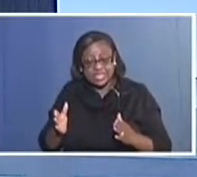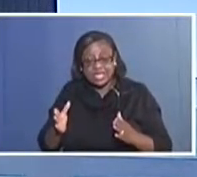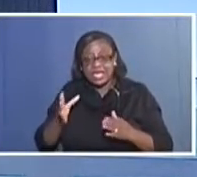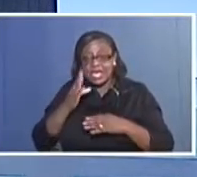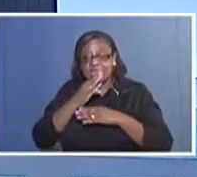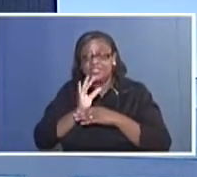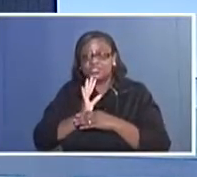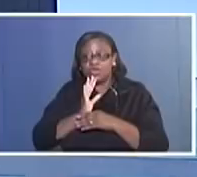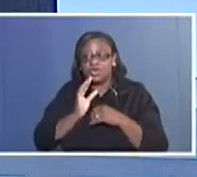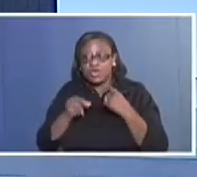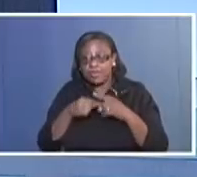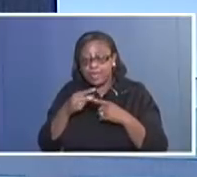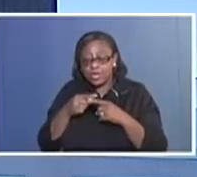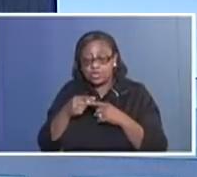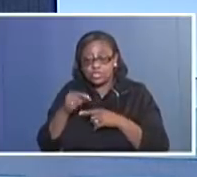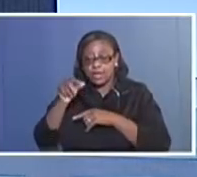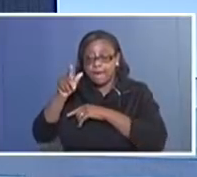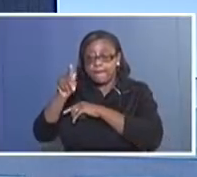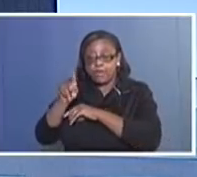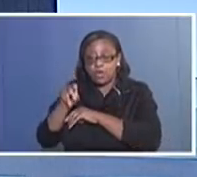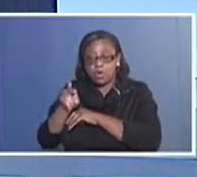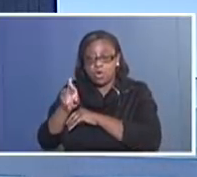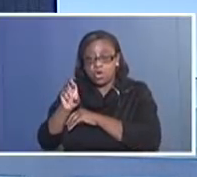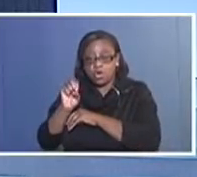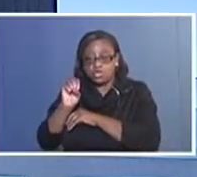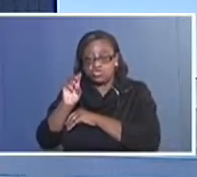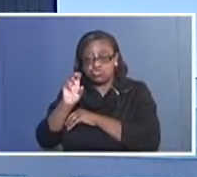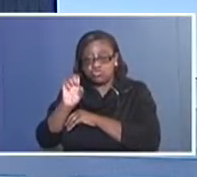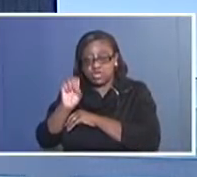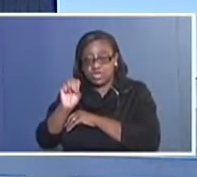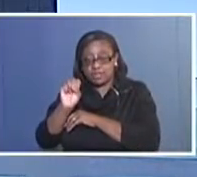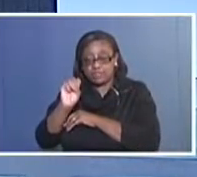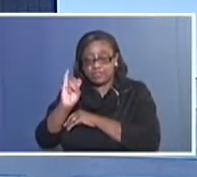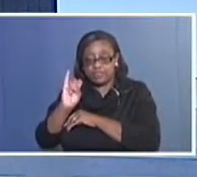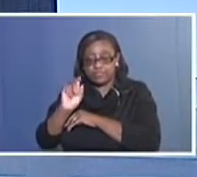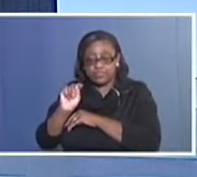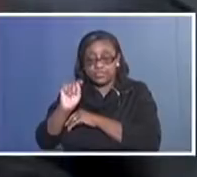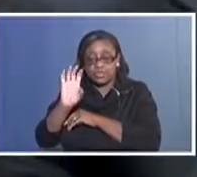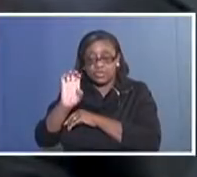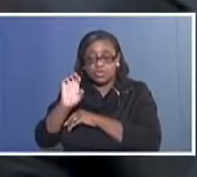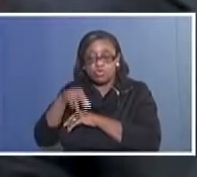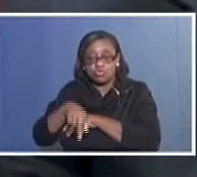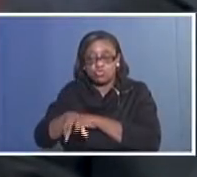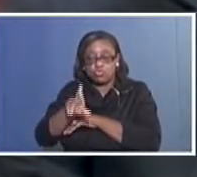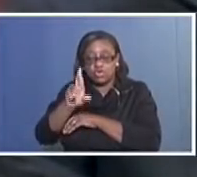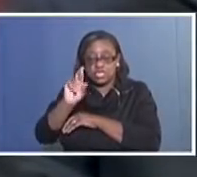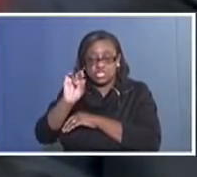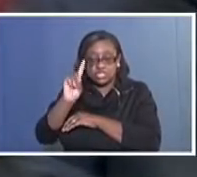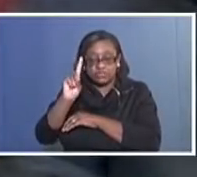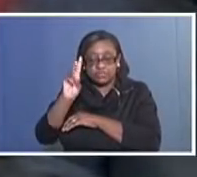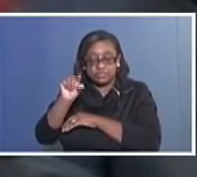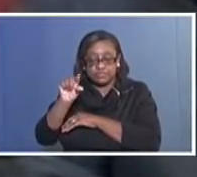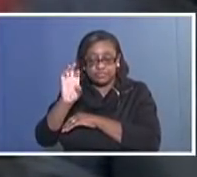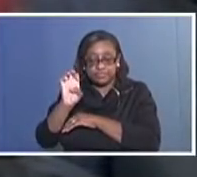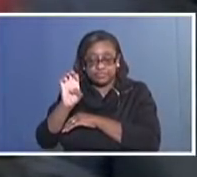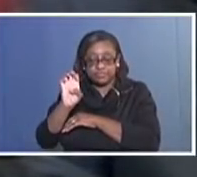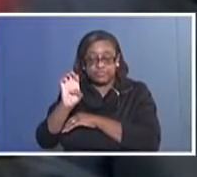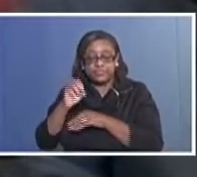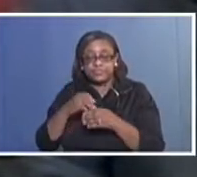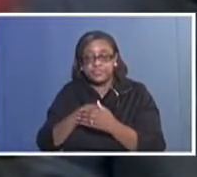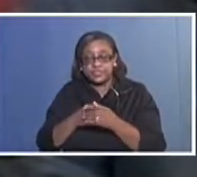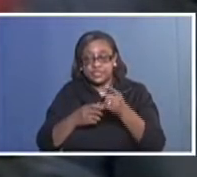housing project model in Western New Providence as a progressive way forward. What we wanted to do